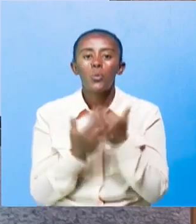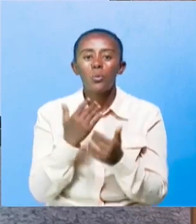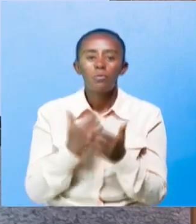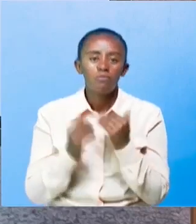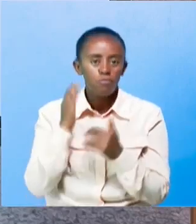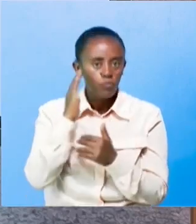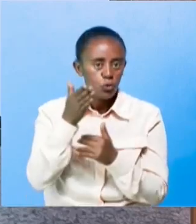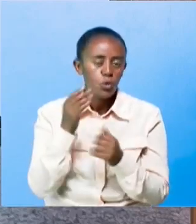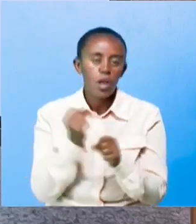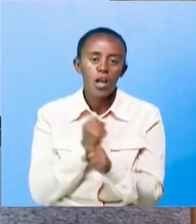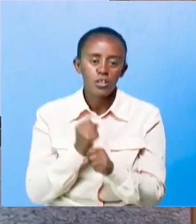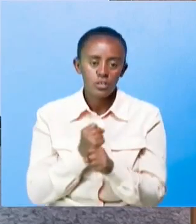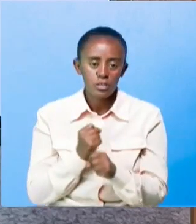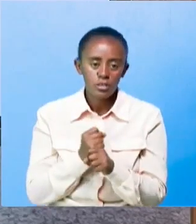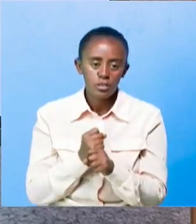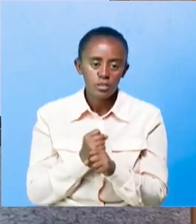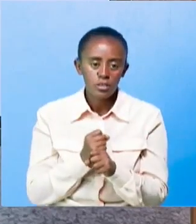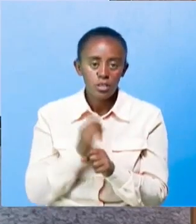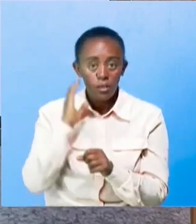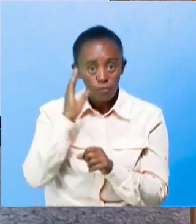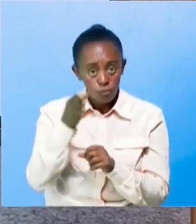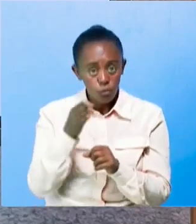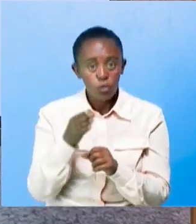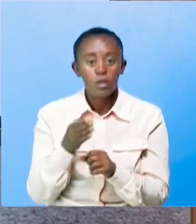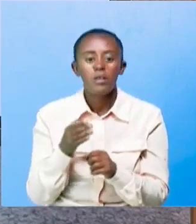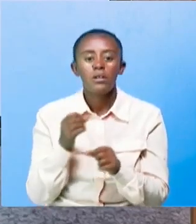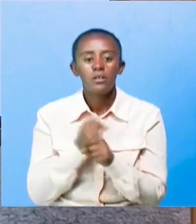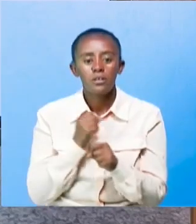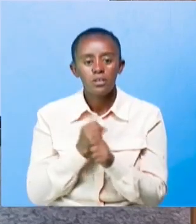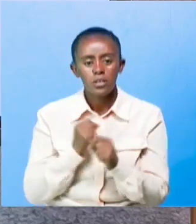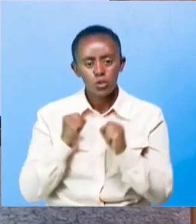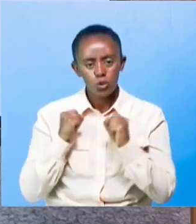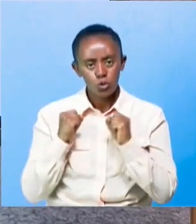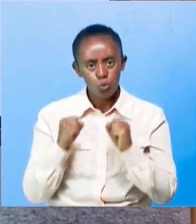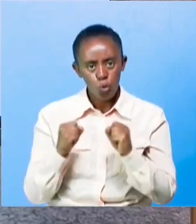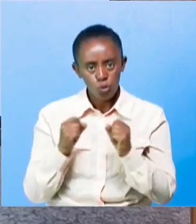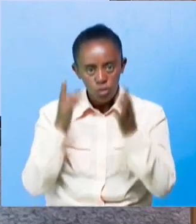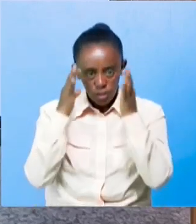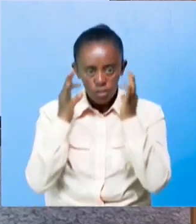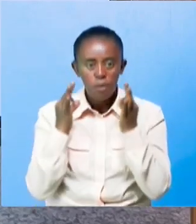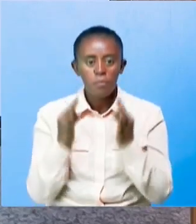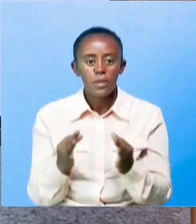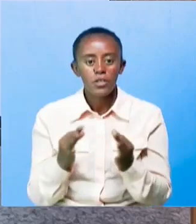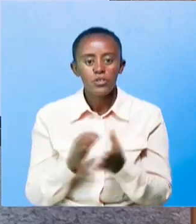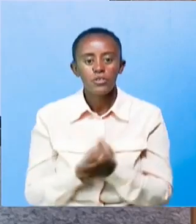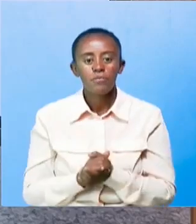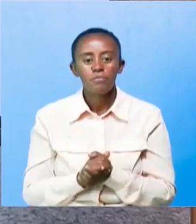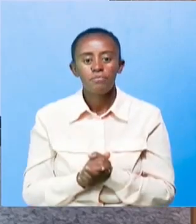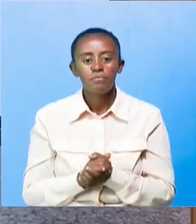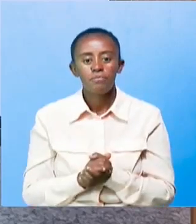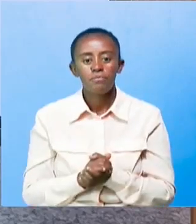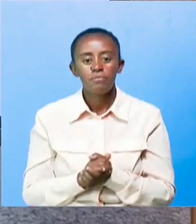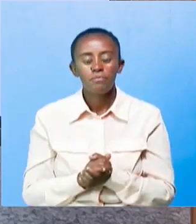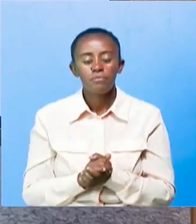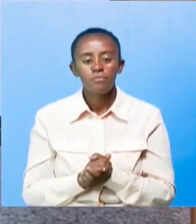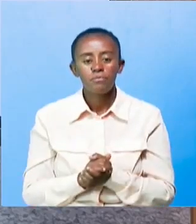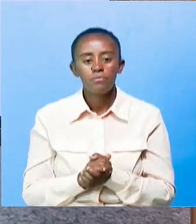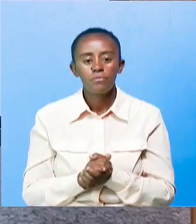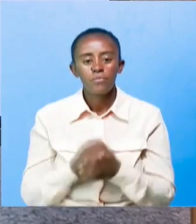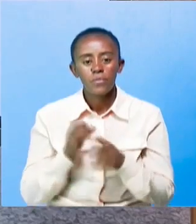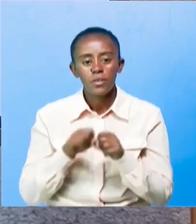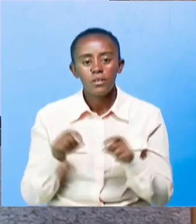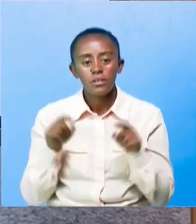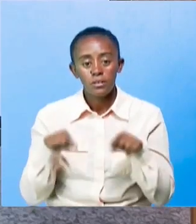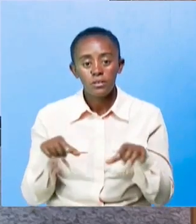future actions. Future actions that have strong determinations. So, these